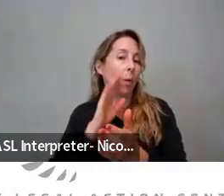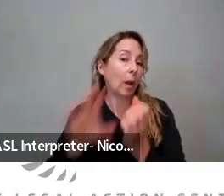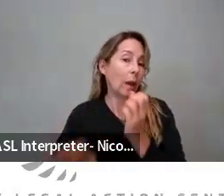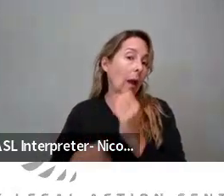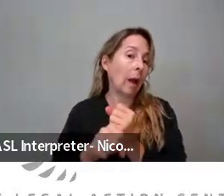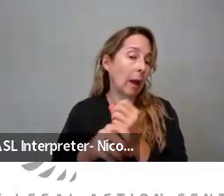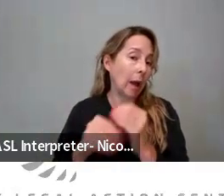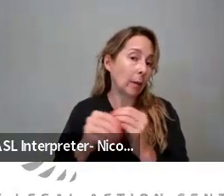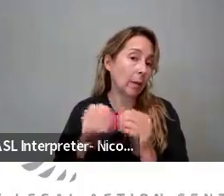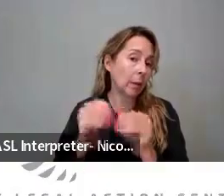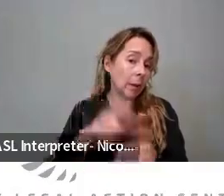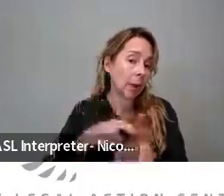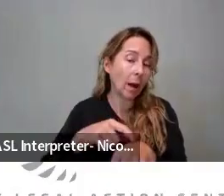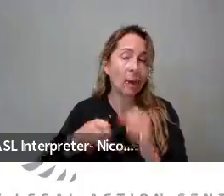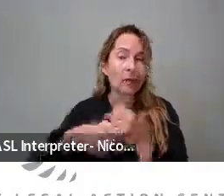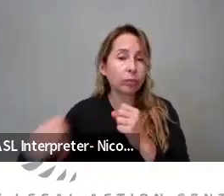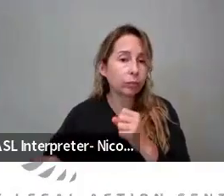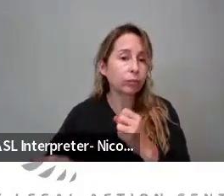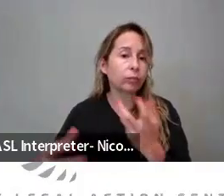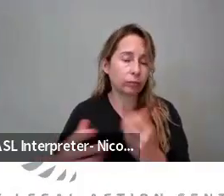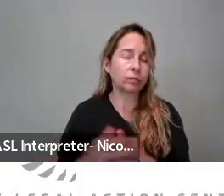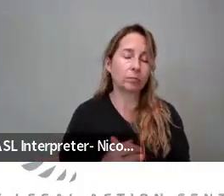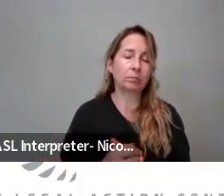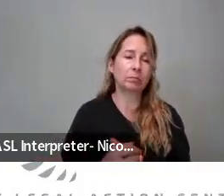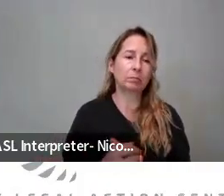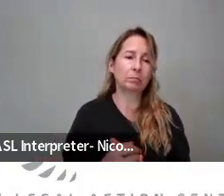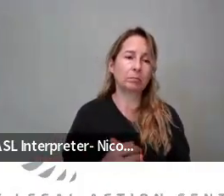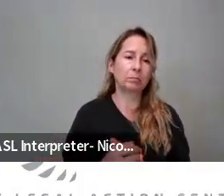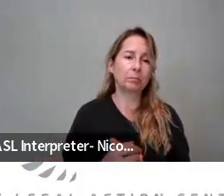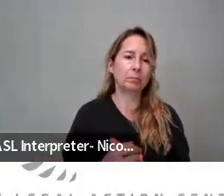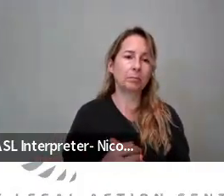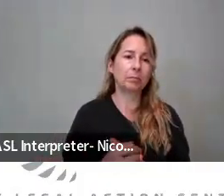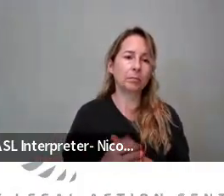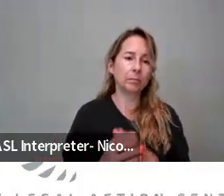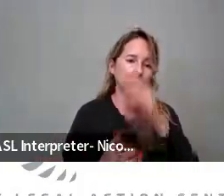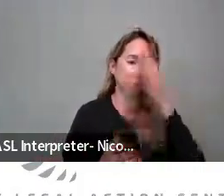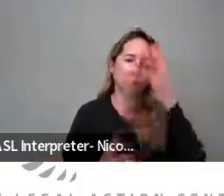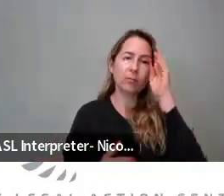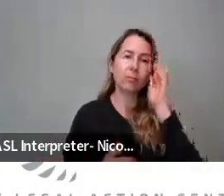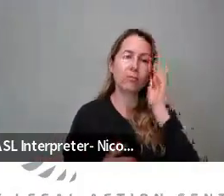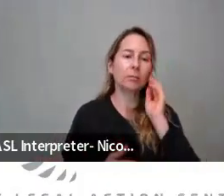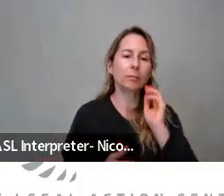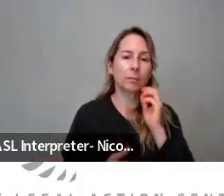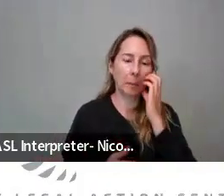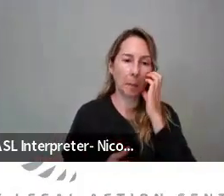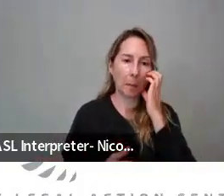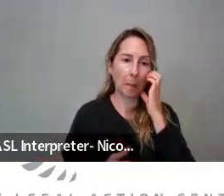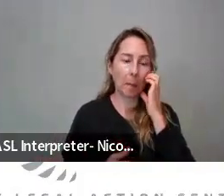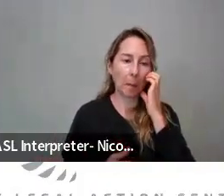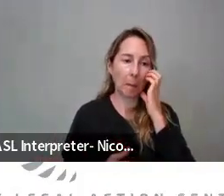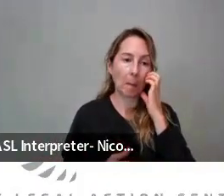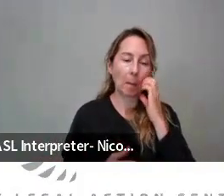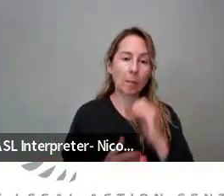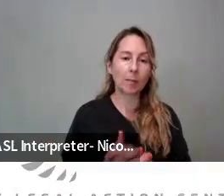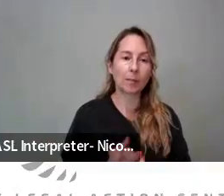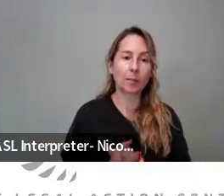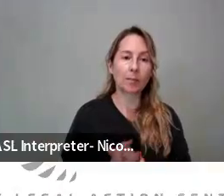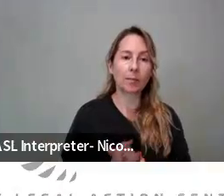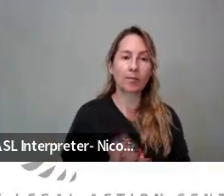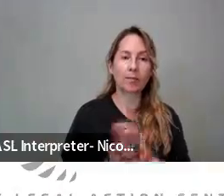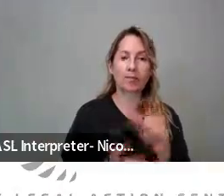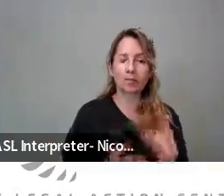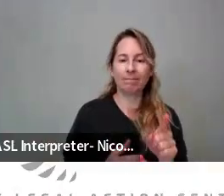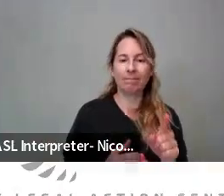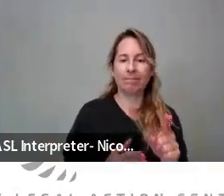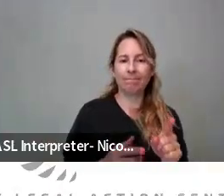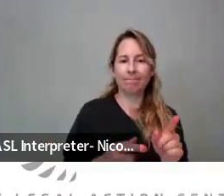additional period of time, right? Now, here is where we talk about undue hardship.